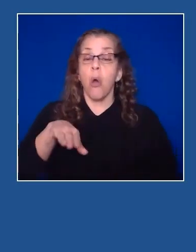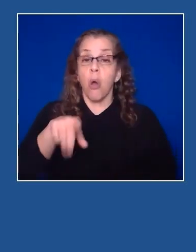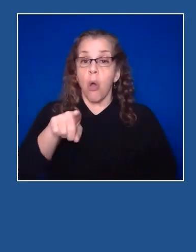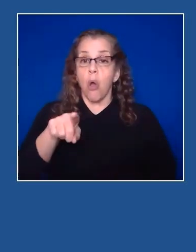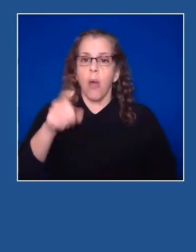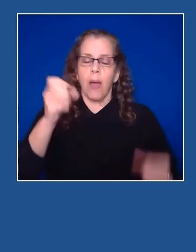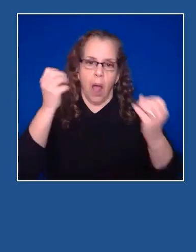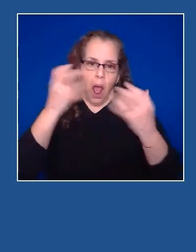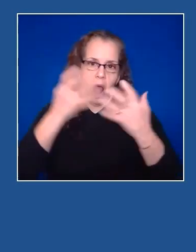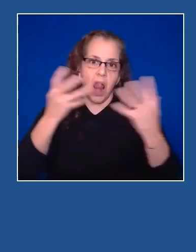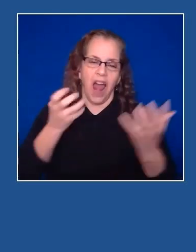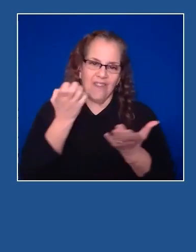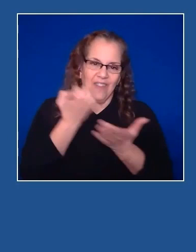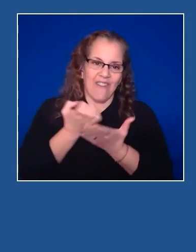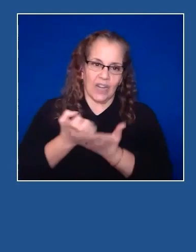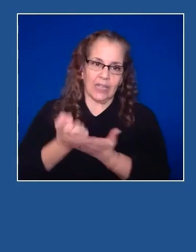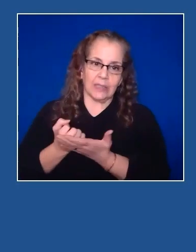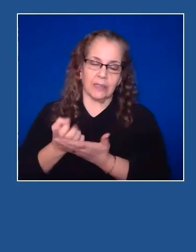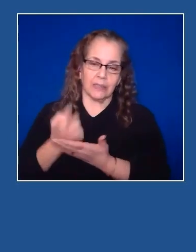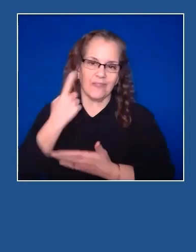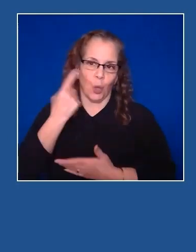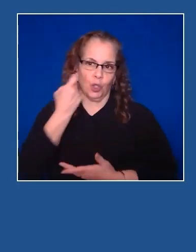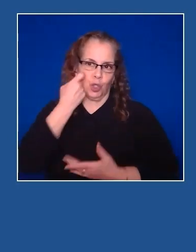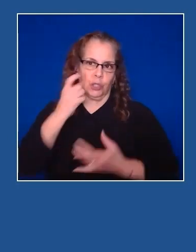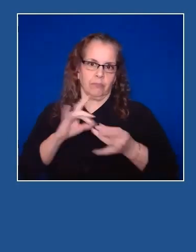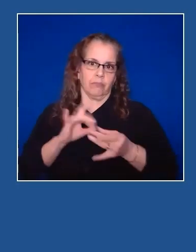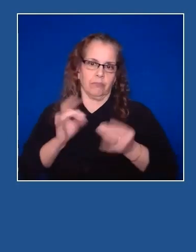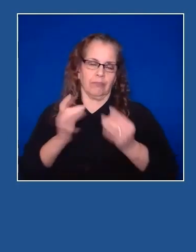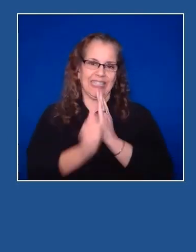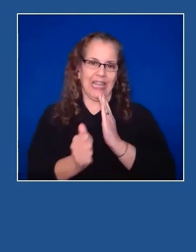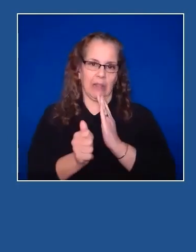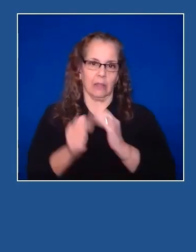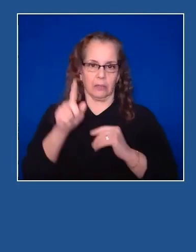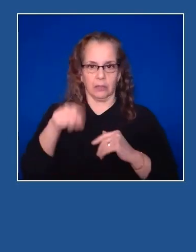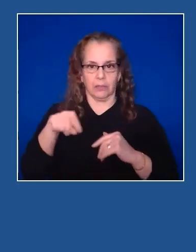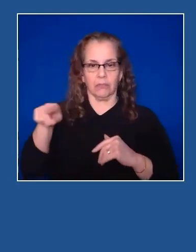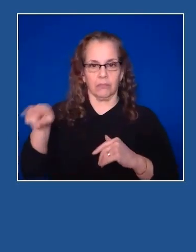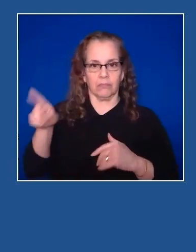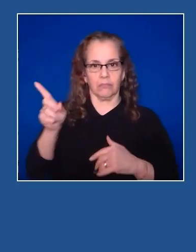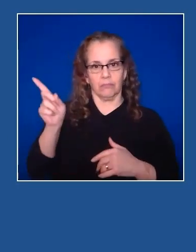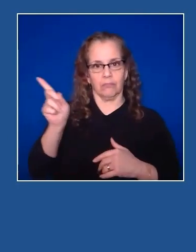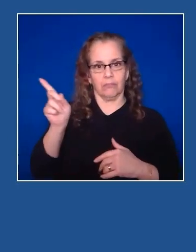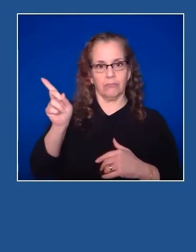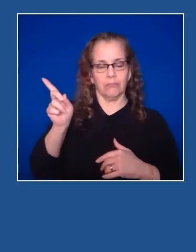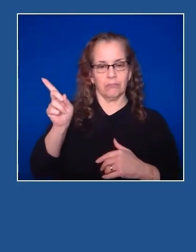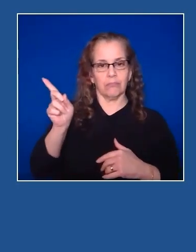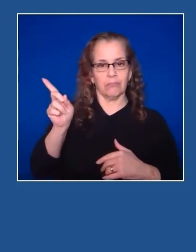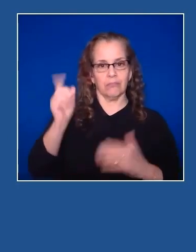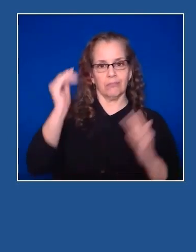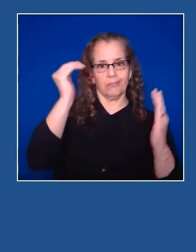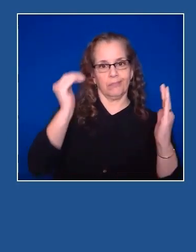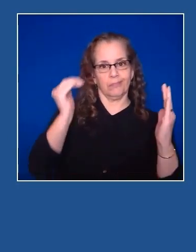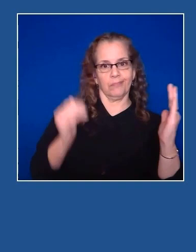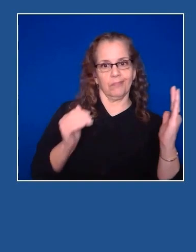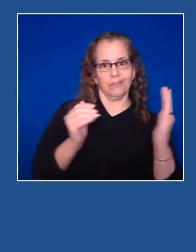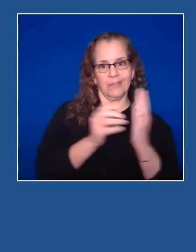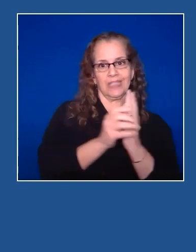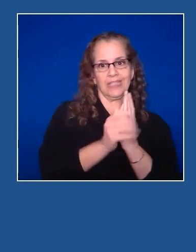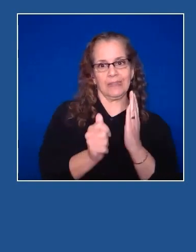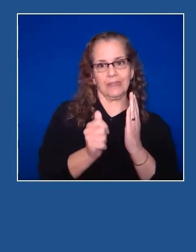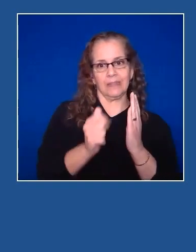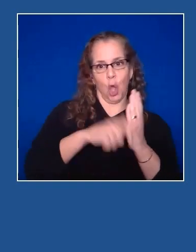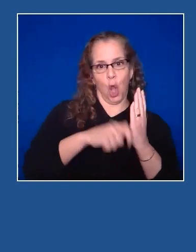evidence for these skills, lots of studies that tell us that the various things that I've just mentioned can have a big